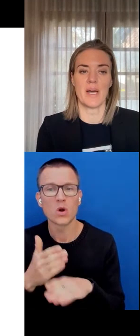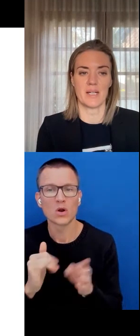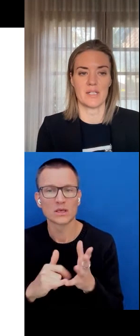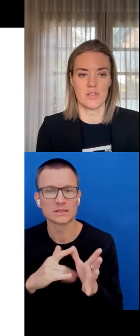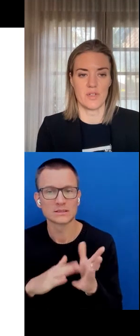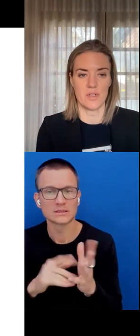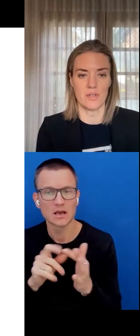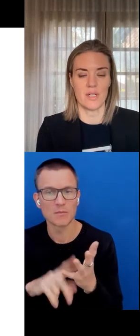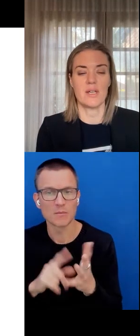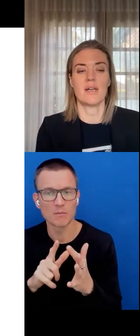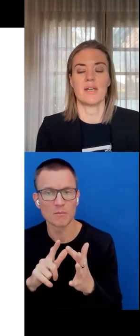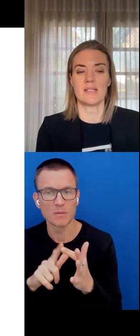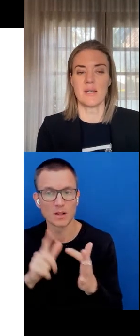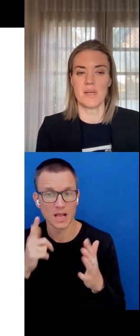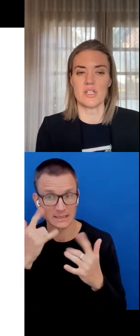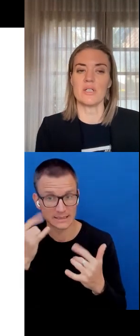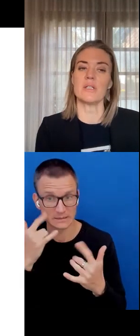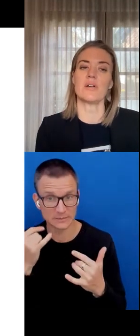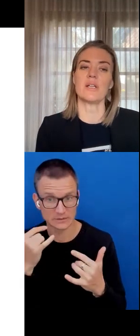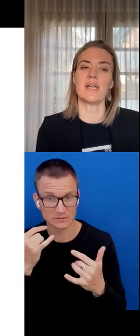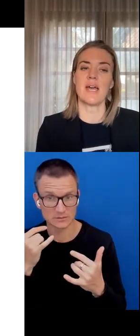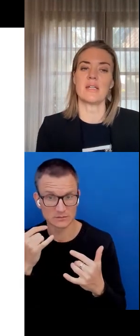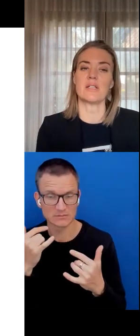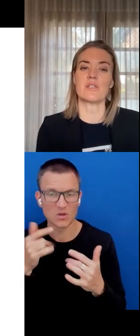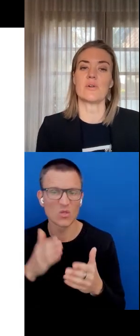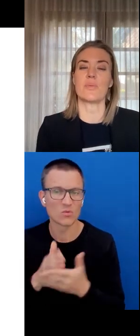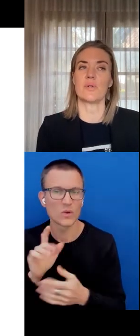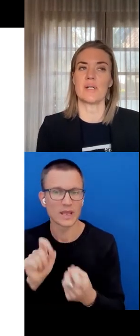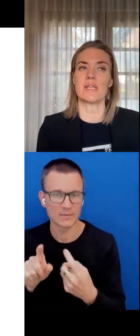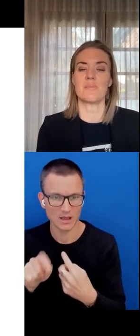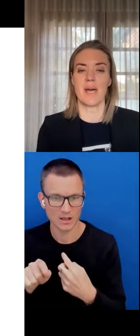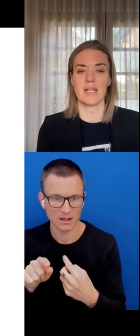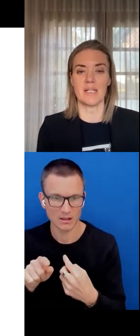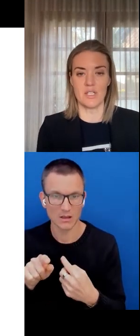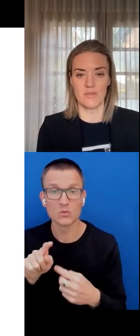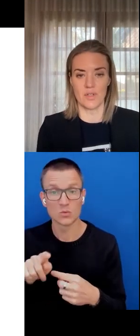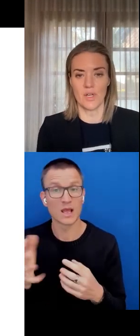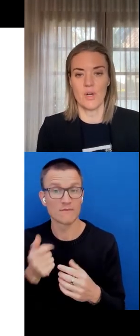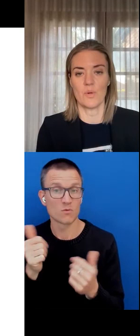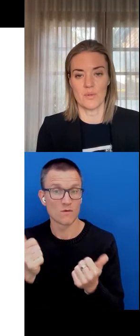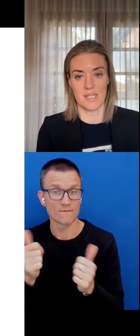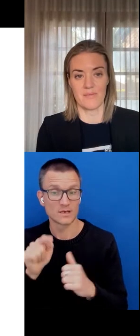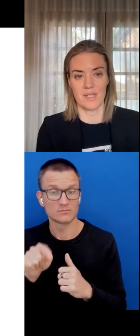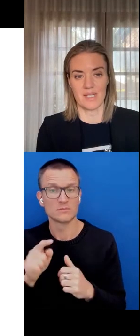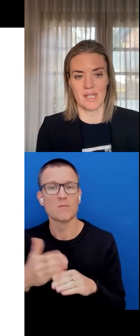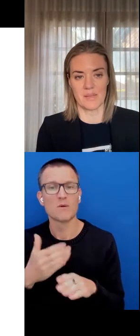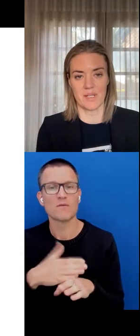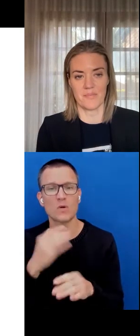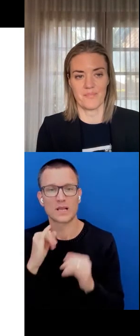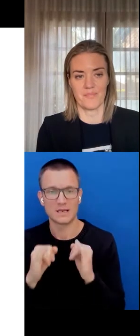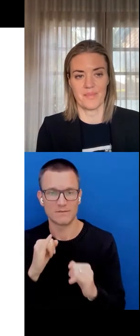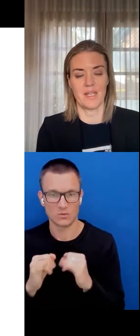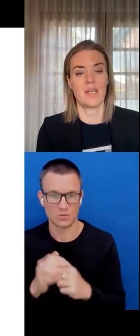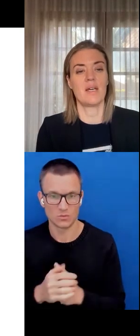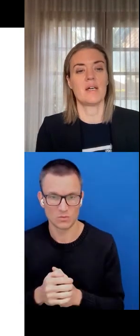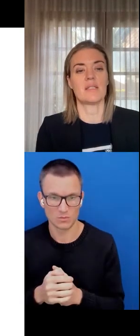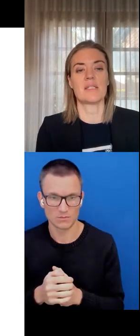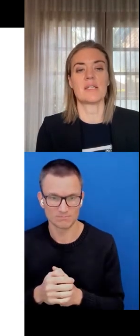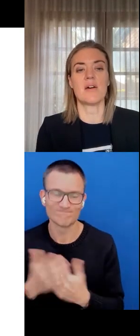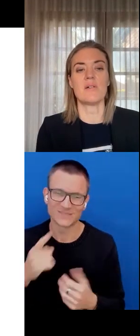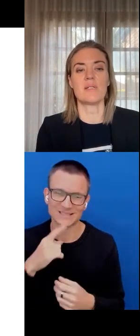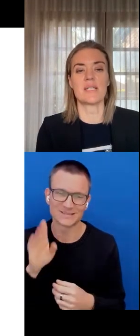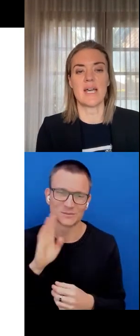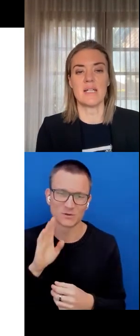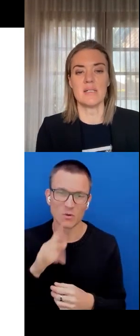to your panel interview. And as I mentioned, only candidates who are progressing to panel interview will receive this assessment.